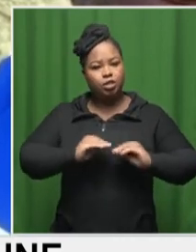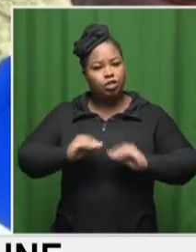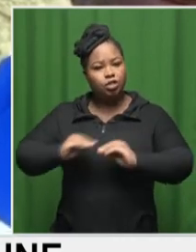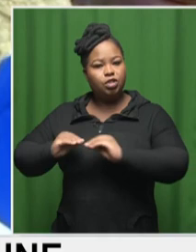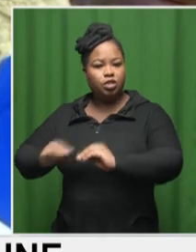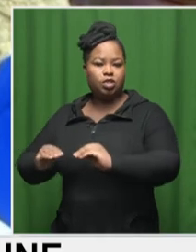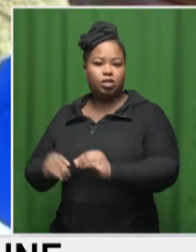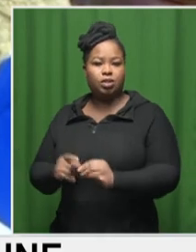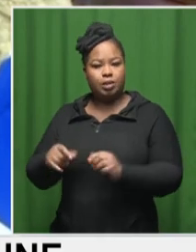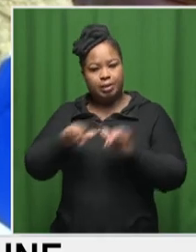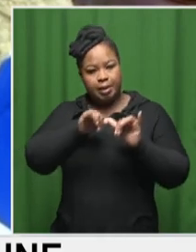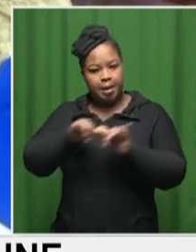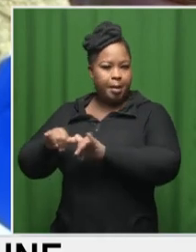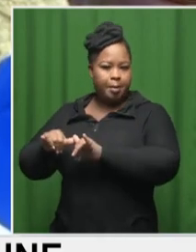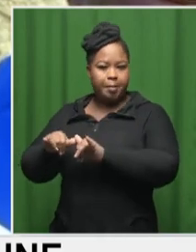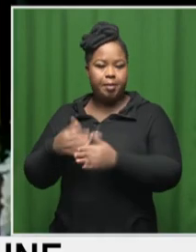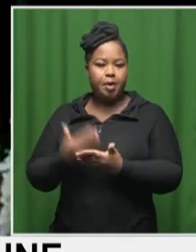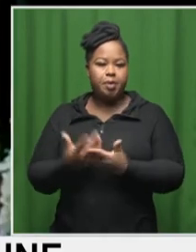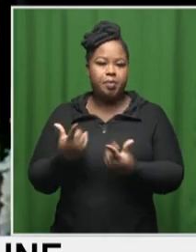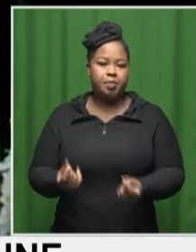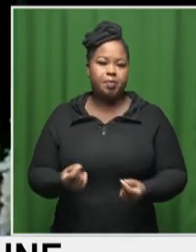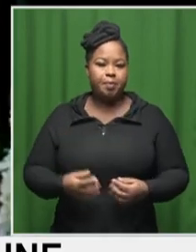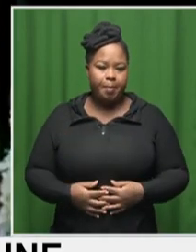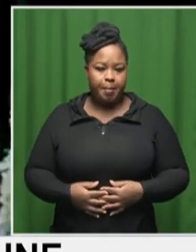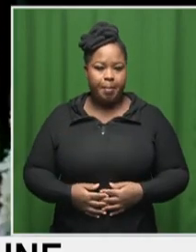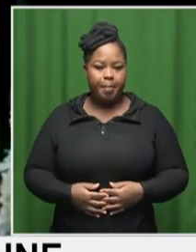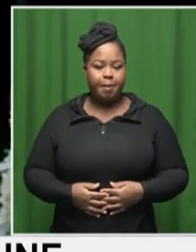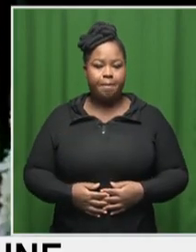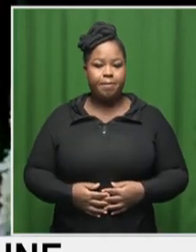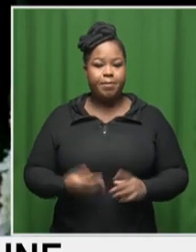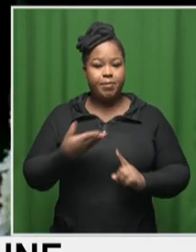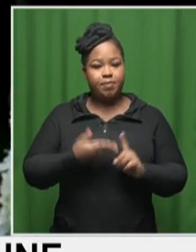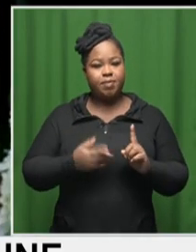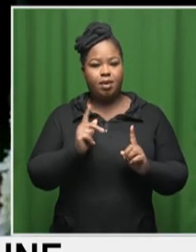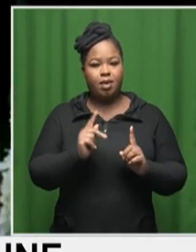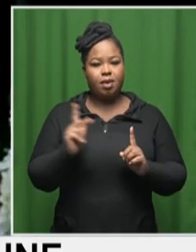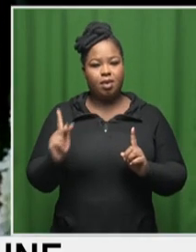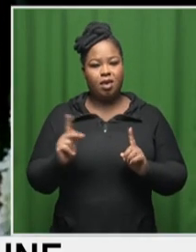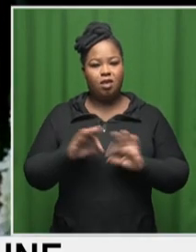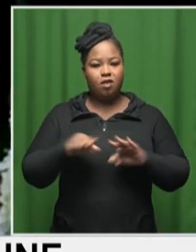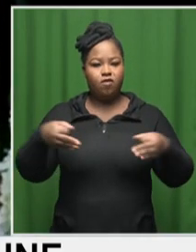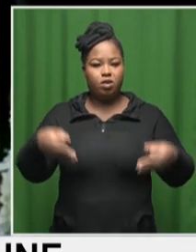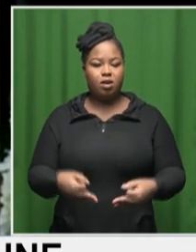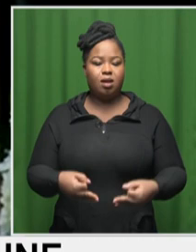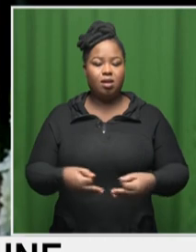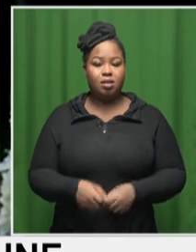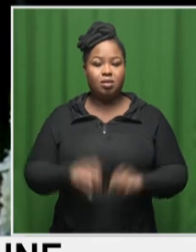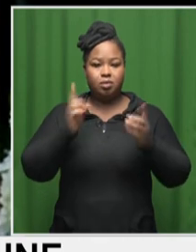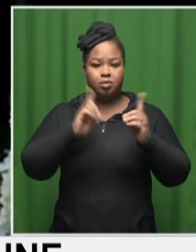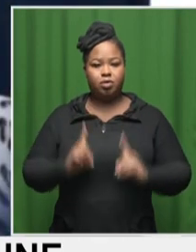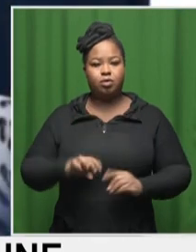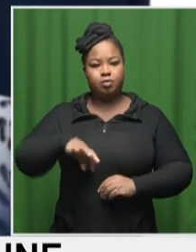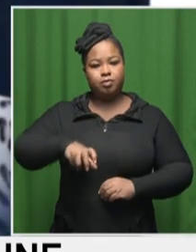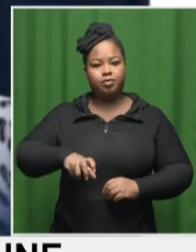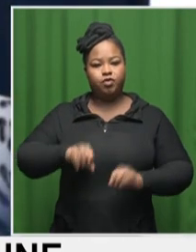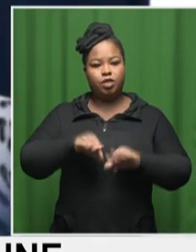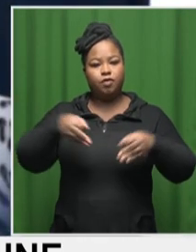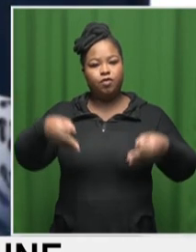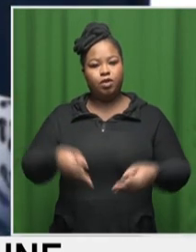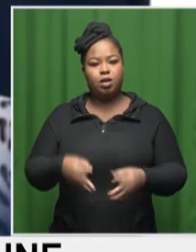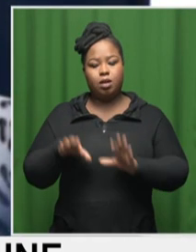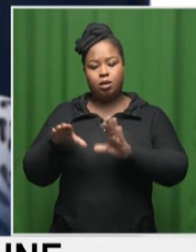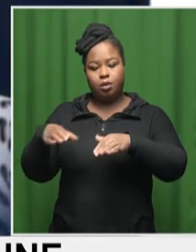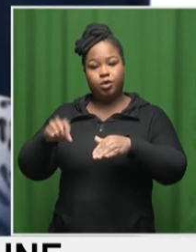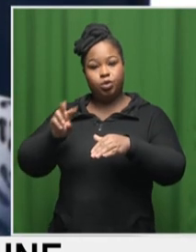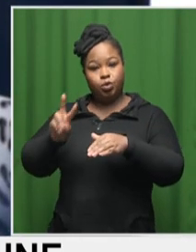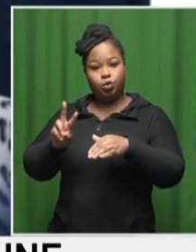under him to do the same. Sekhukhune's funeral has been declared a special provincial official funeral category